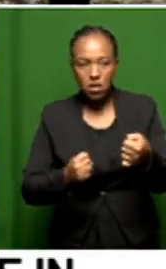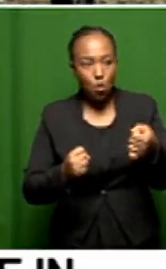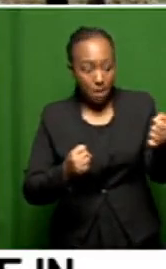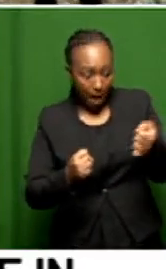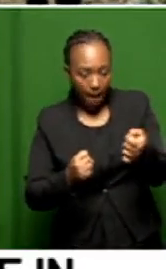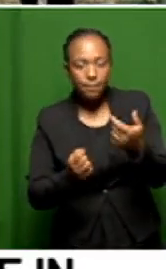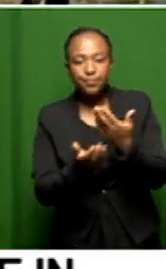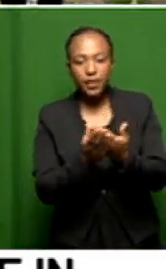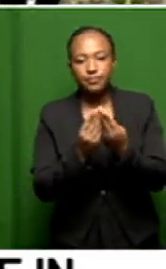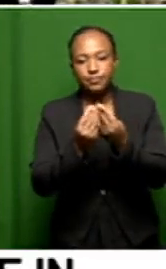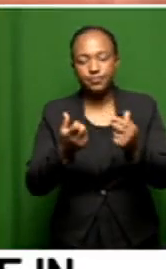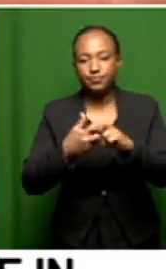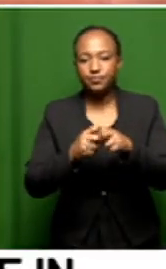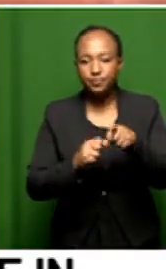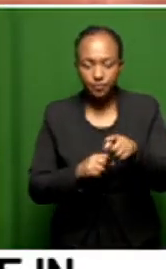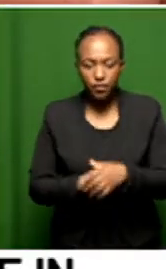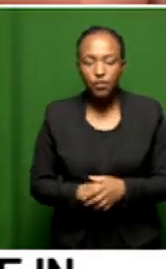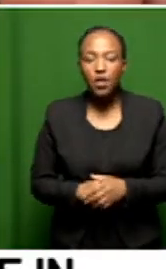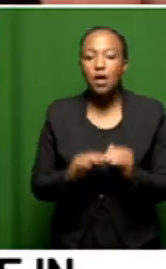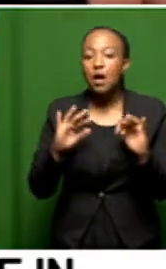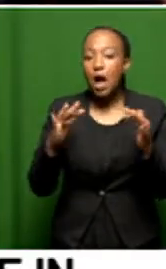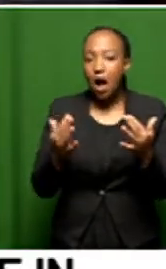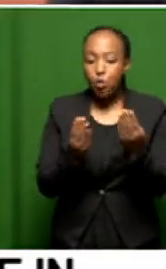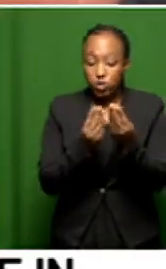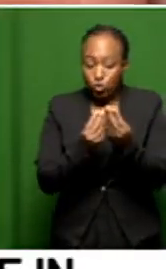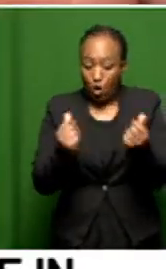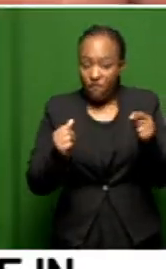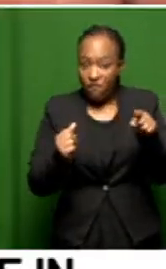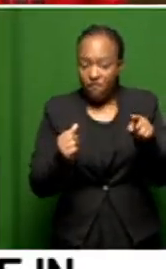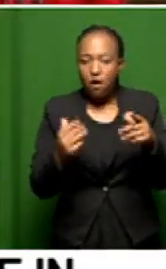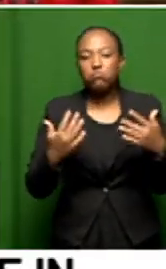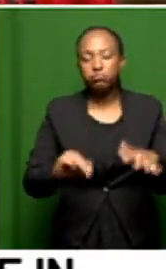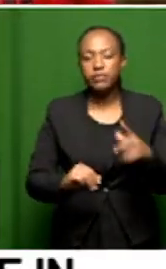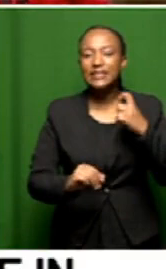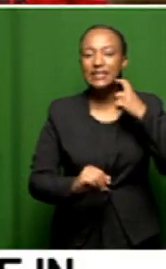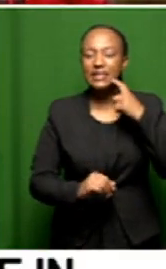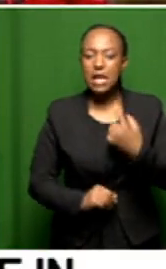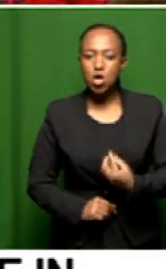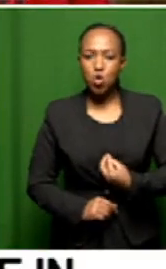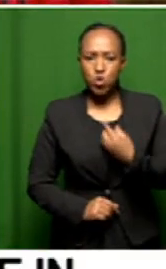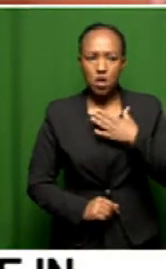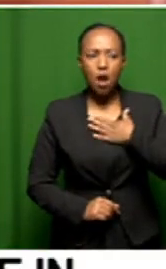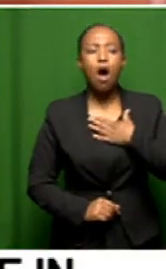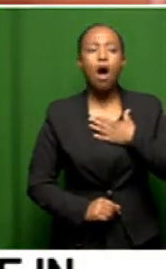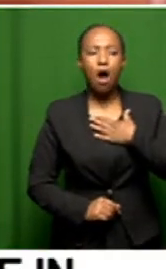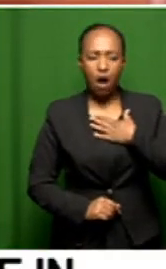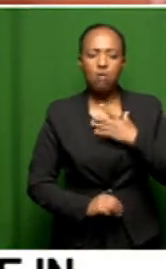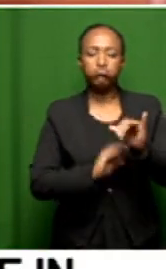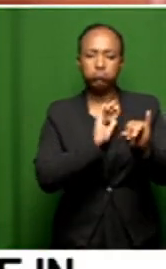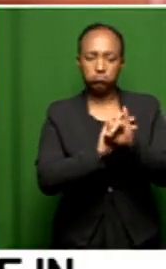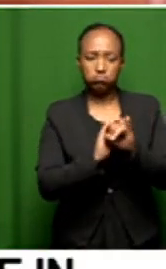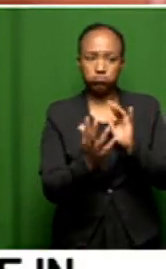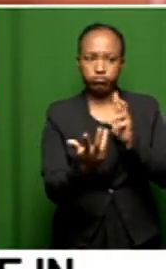with these messages, as I said, how we package them, it becomes then easier for you to see where they fit in, other than